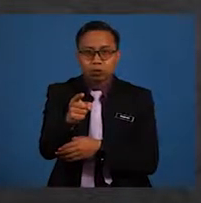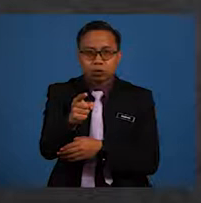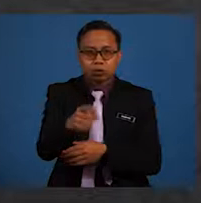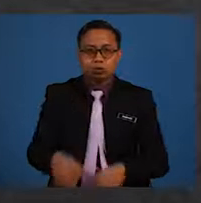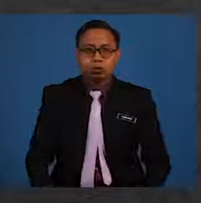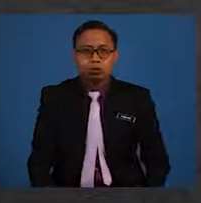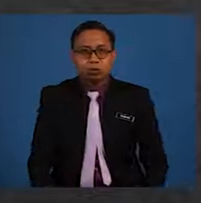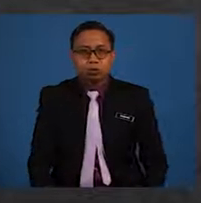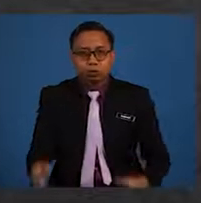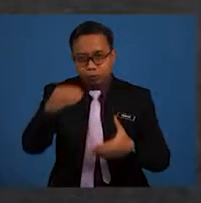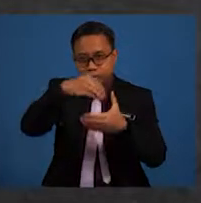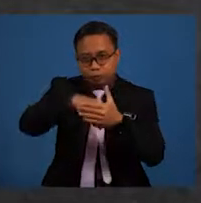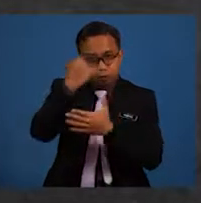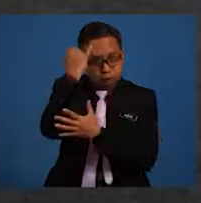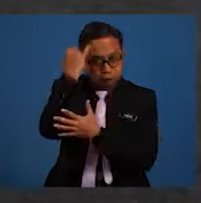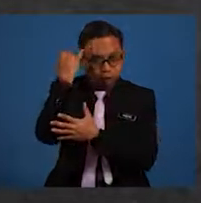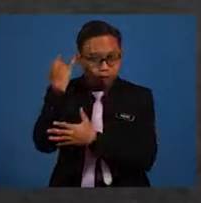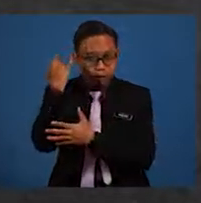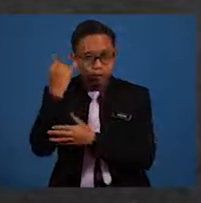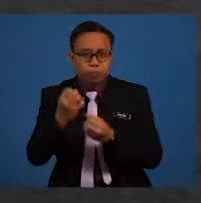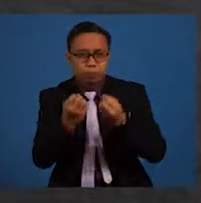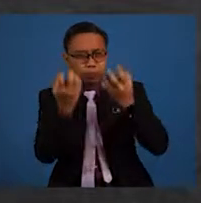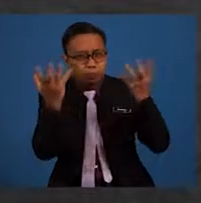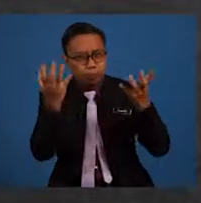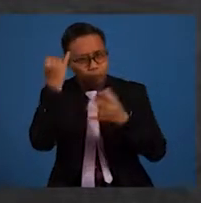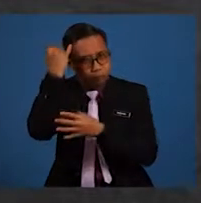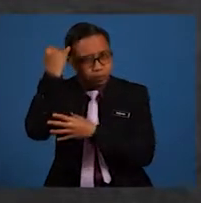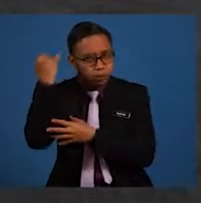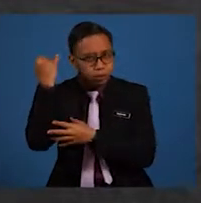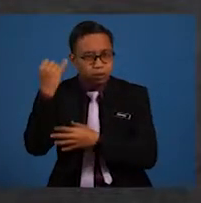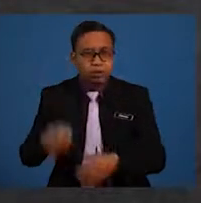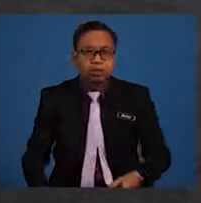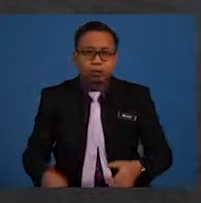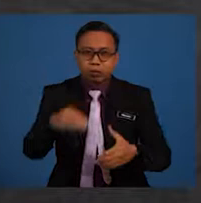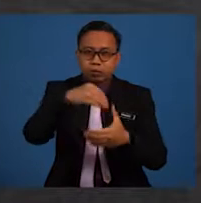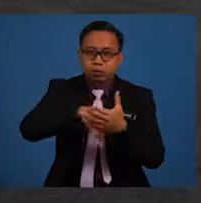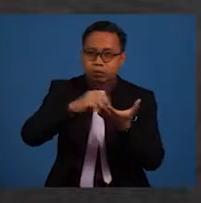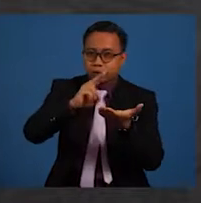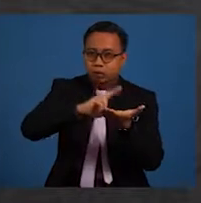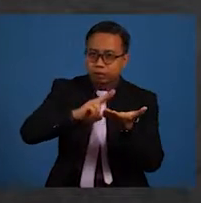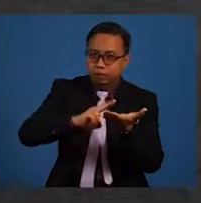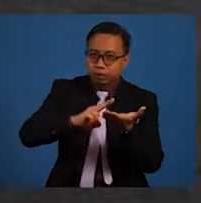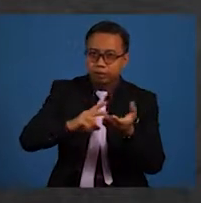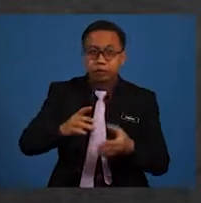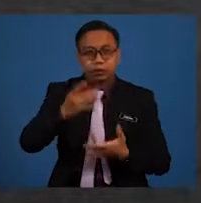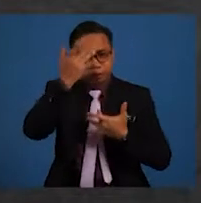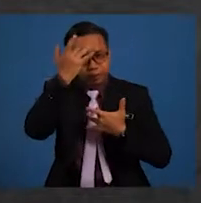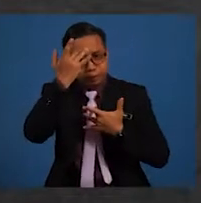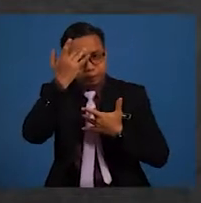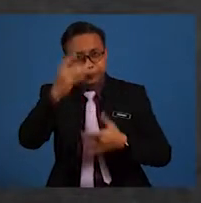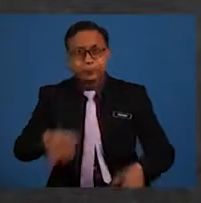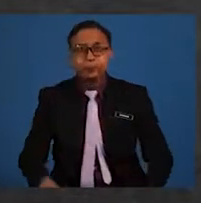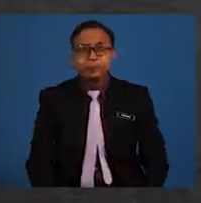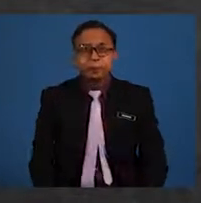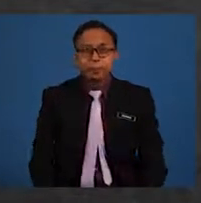supplemental information or more information on the rickets disease, which stunts